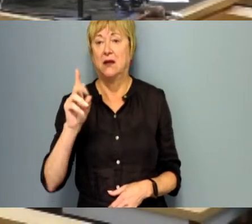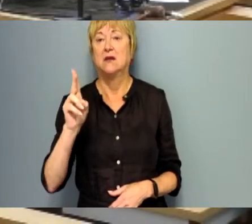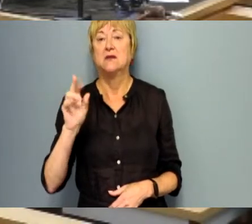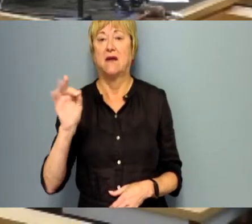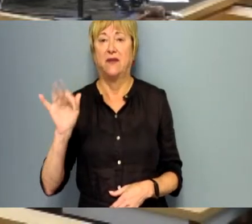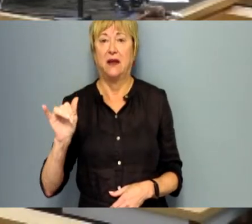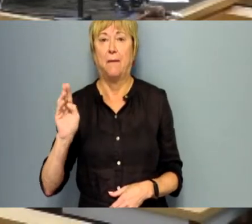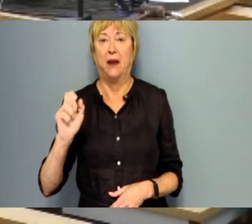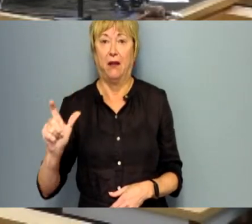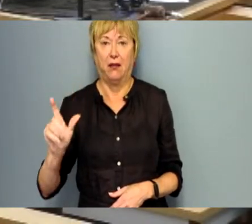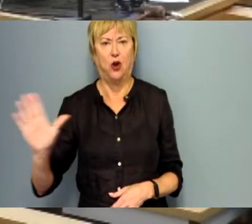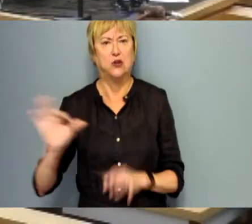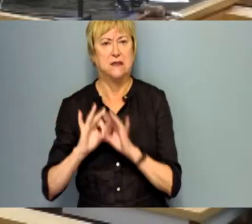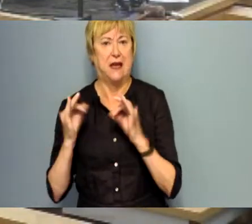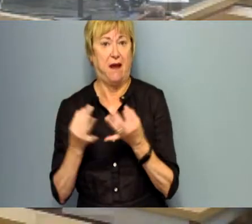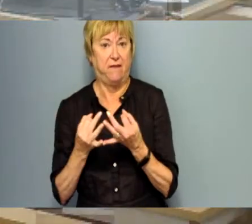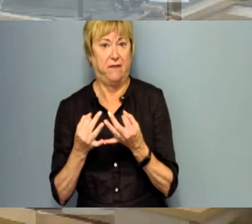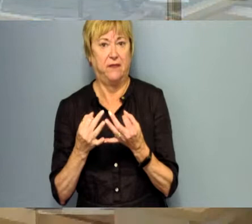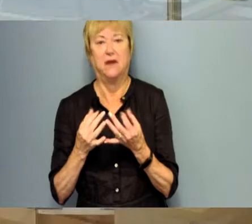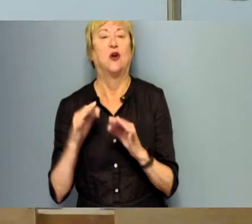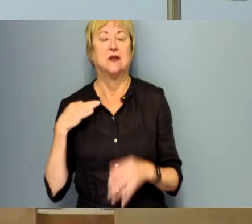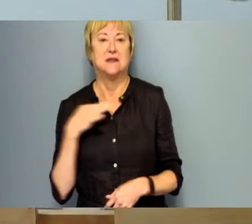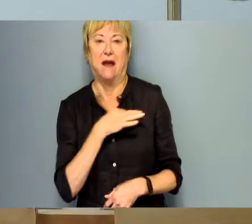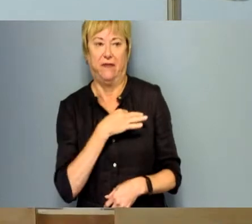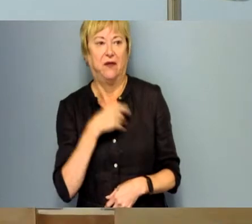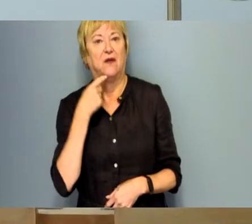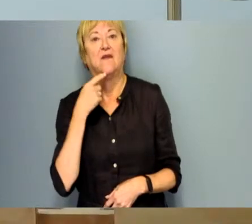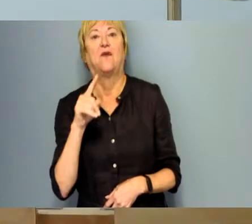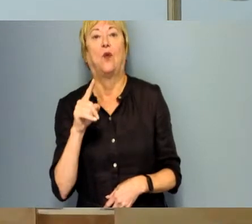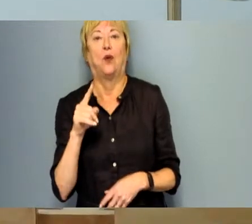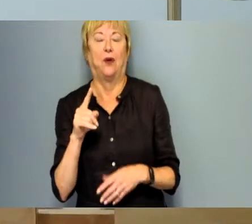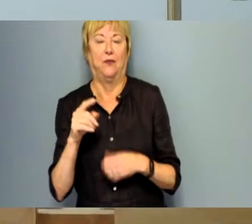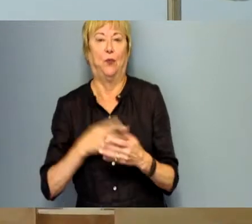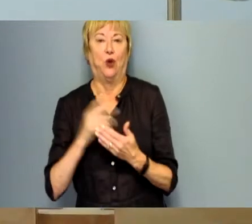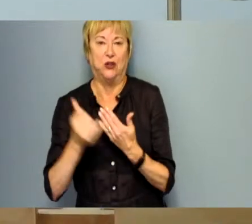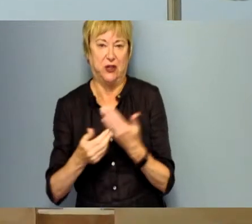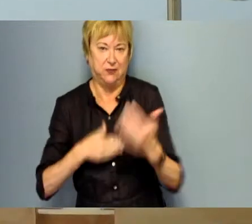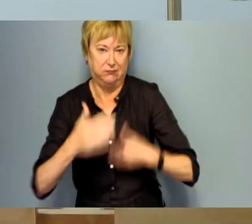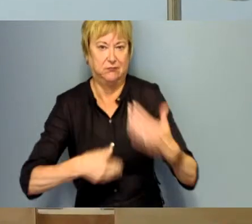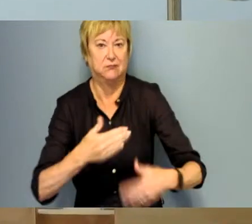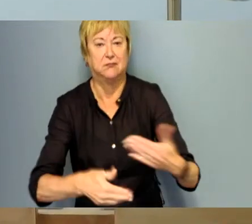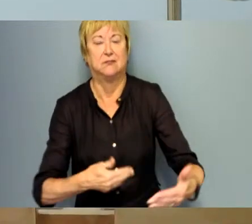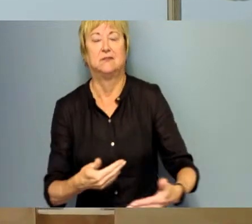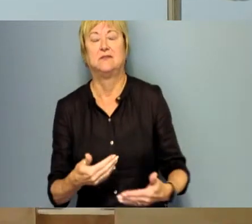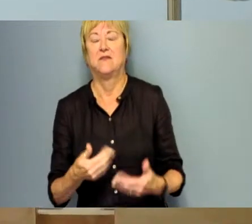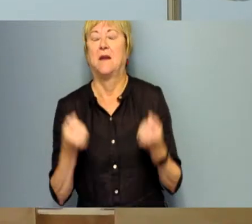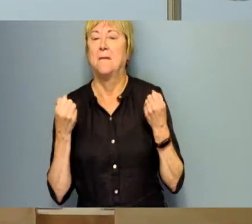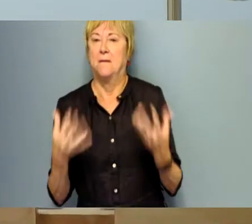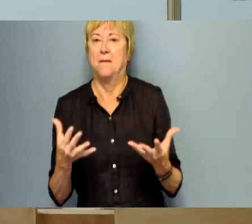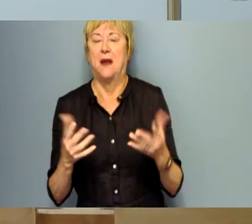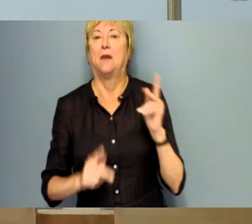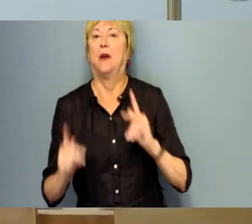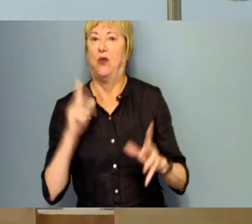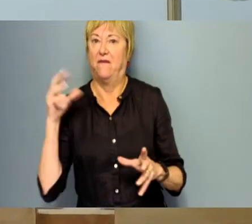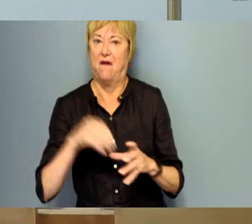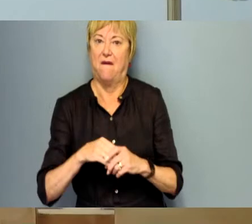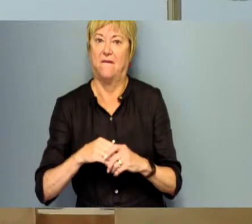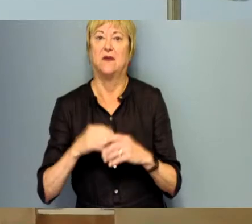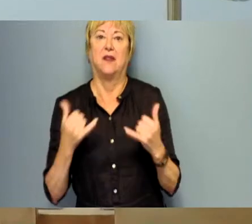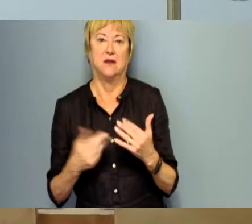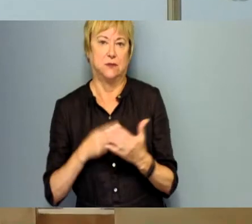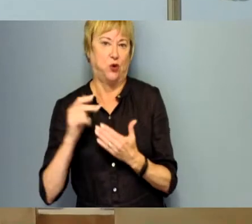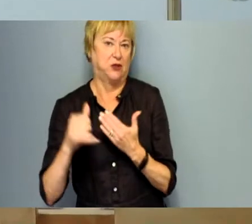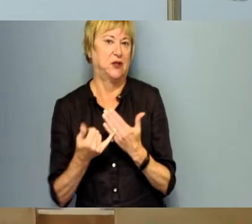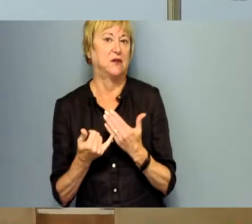for getting this project underway. It has, I'm going to repeat what Bernard said, there was a lot of folks involved in this project,